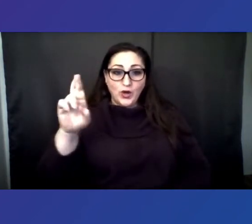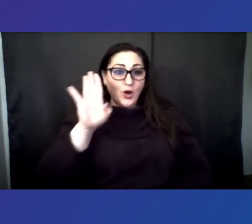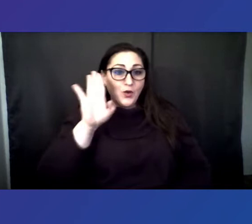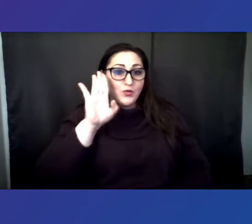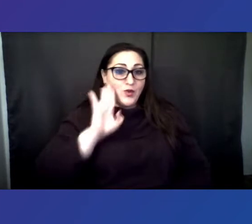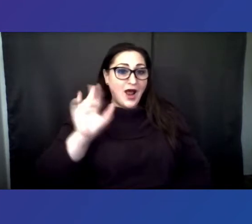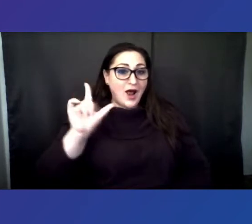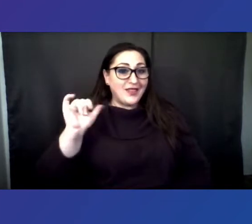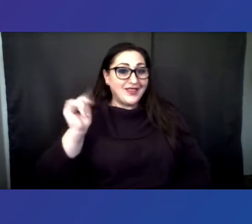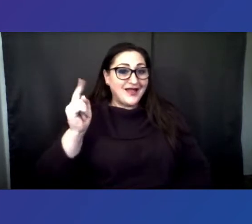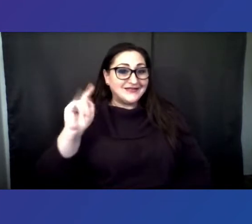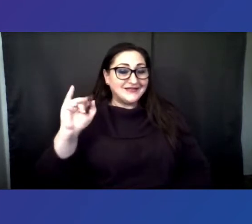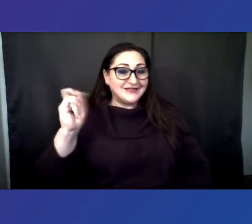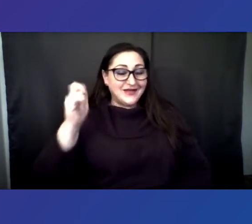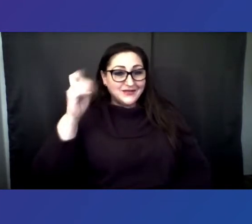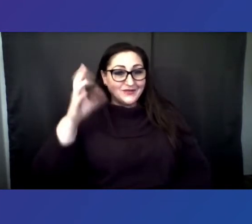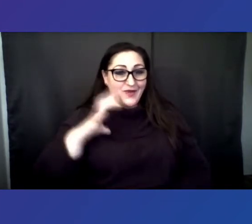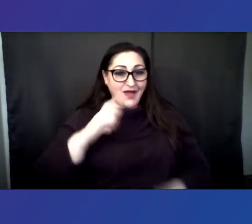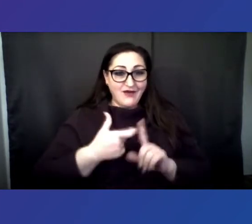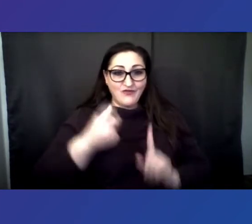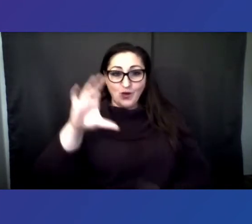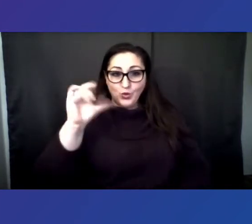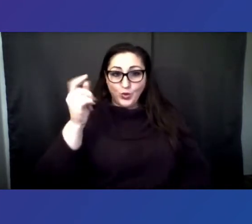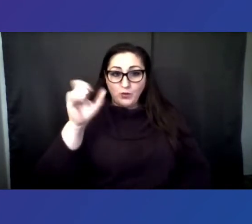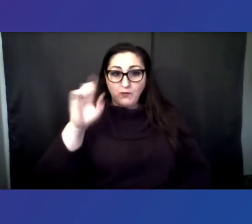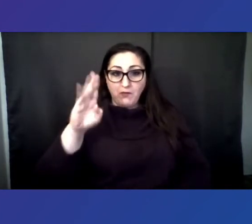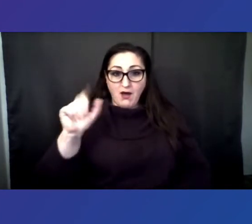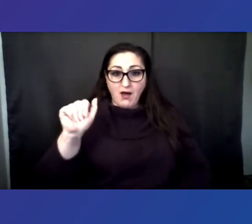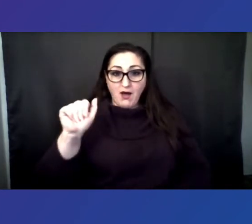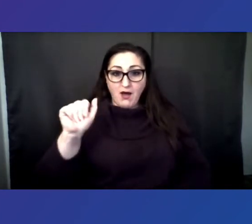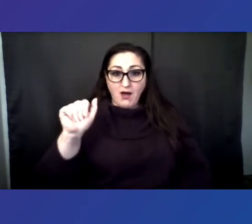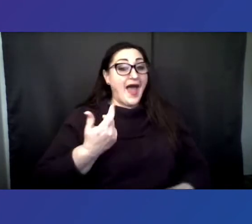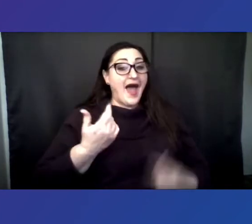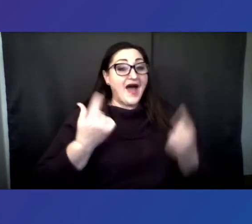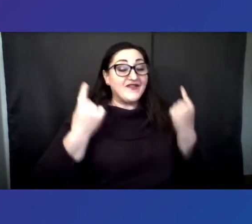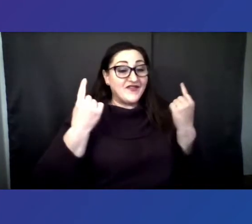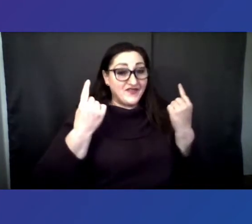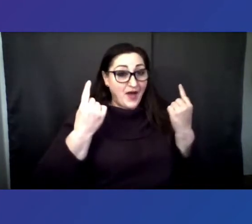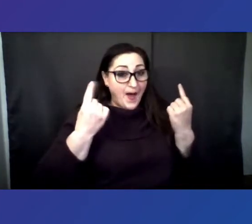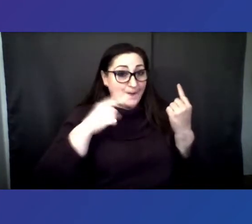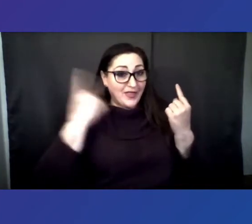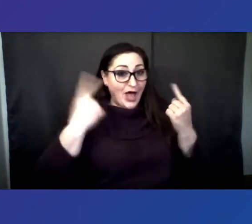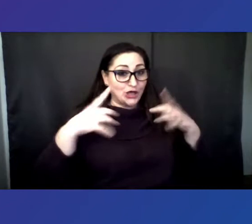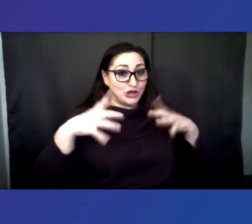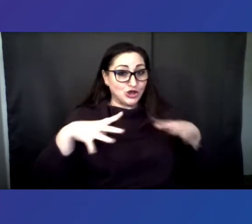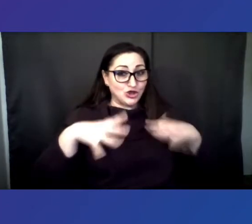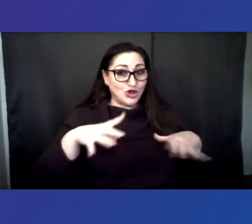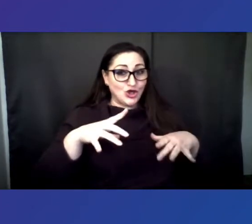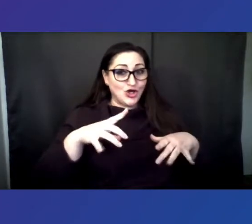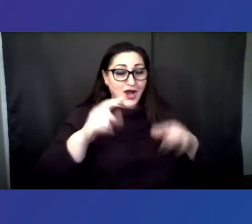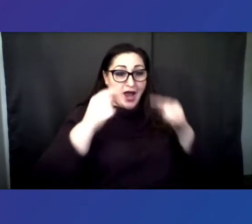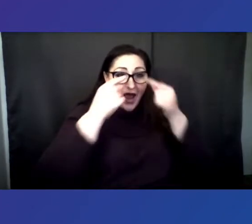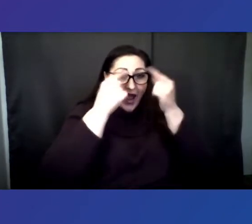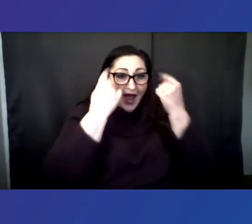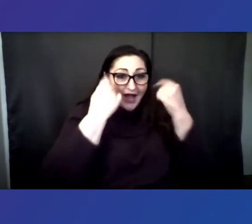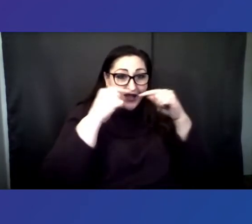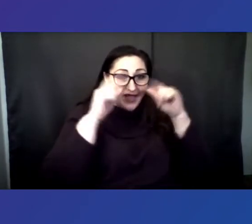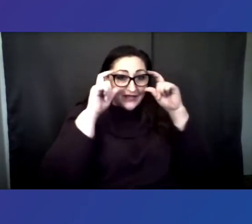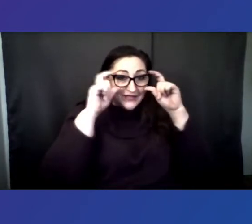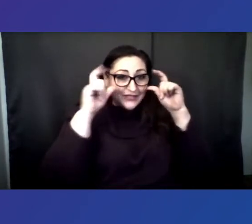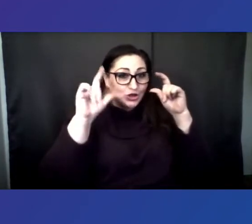Cuba. I'm wearing a black shirt and have on turtle shell glasses, and my background is a gray room. On